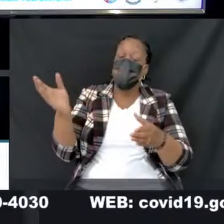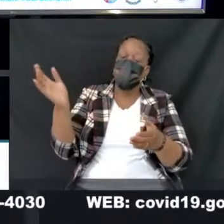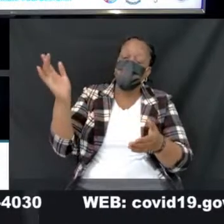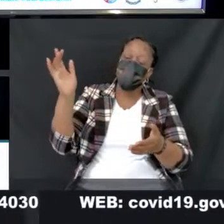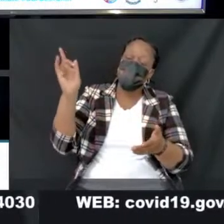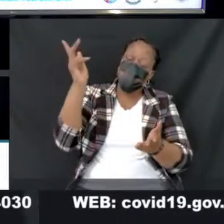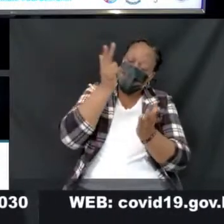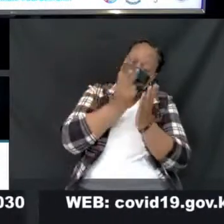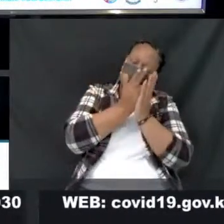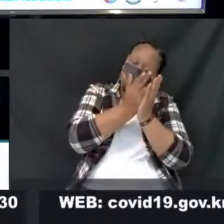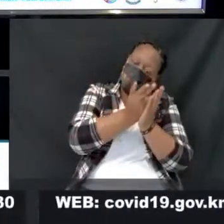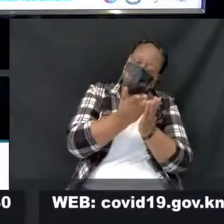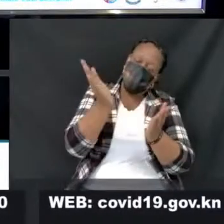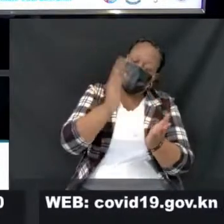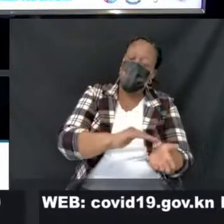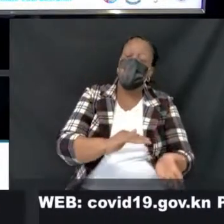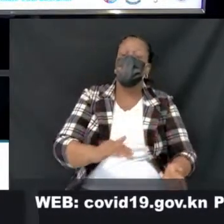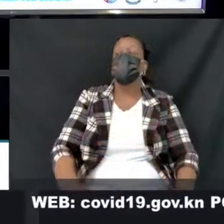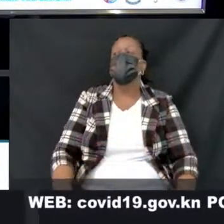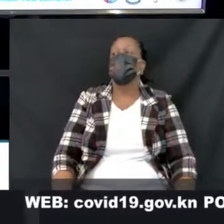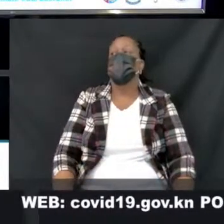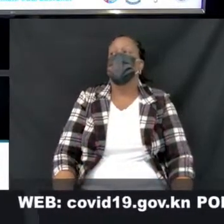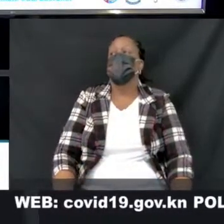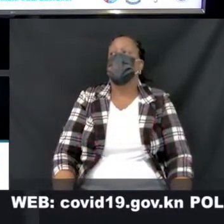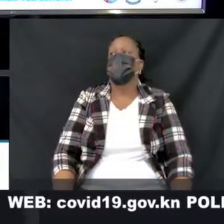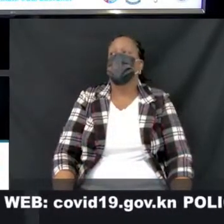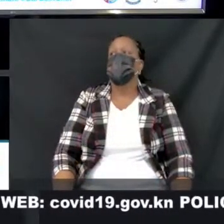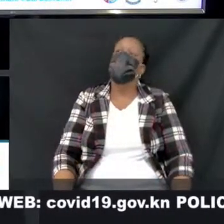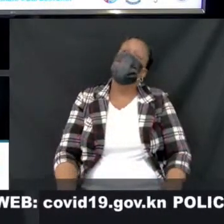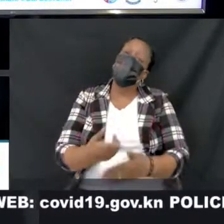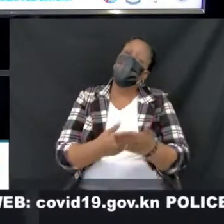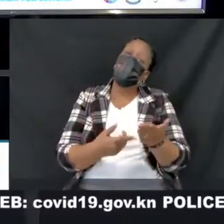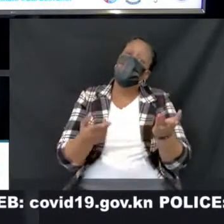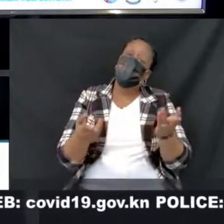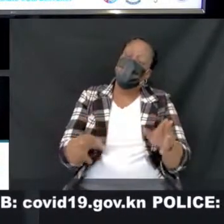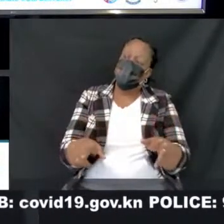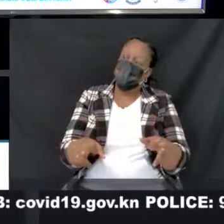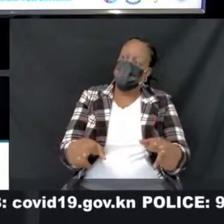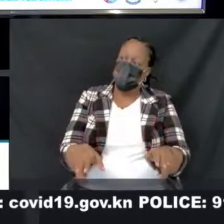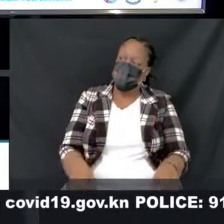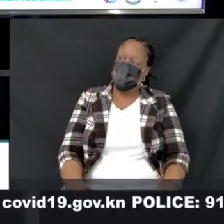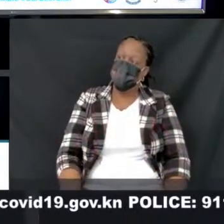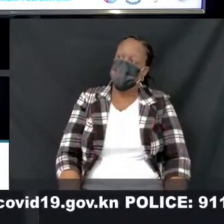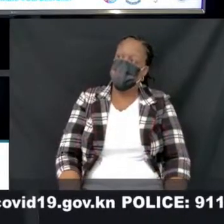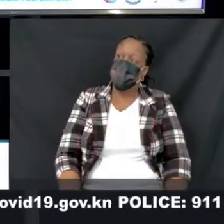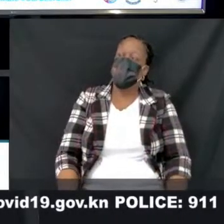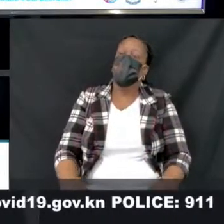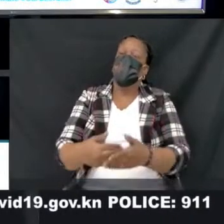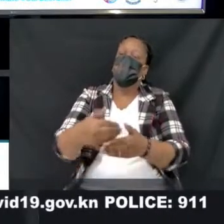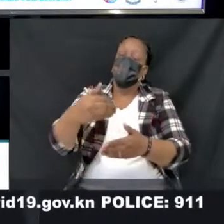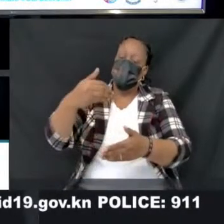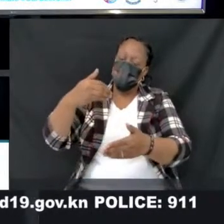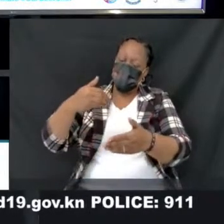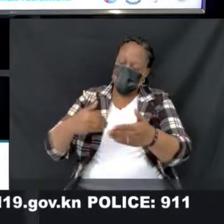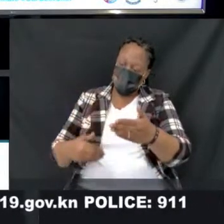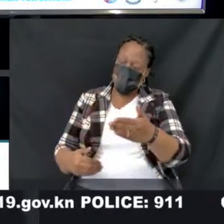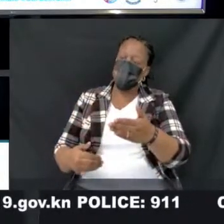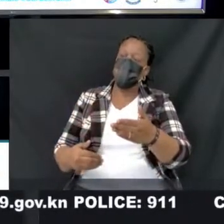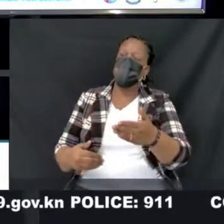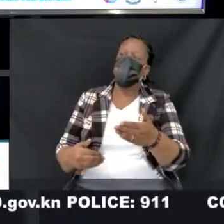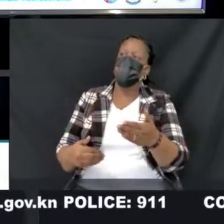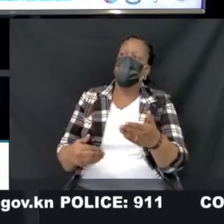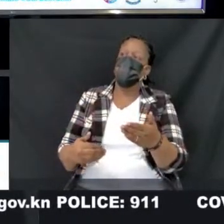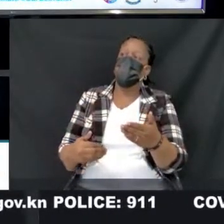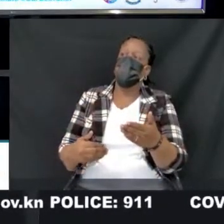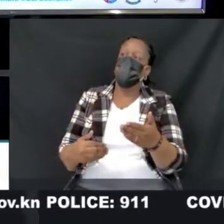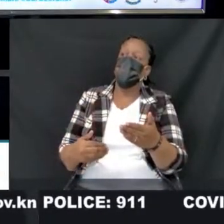importantly, nationally. So what happens? Even before pre-COVID situation, as reported by Public